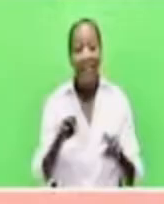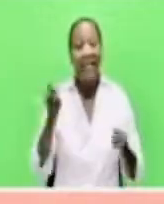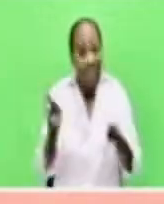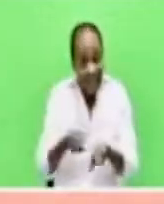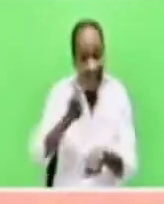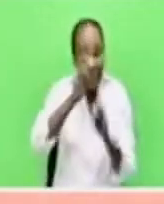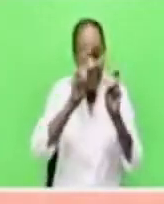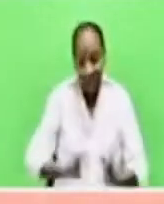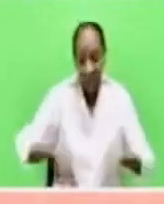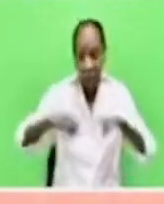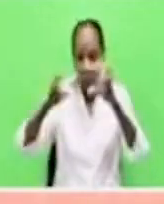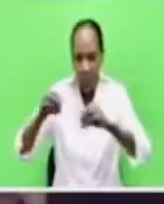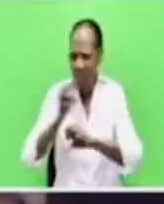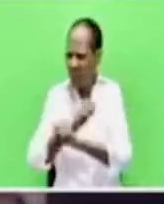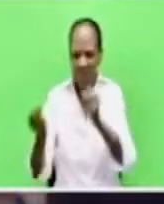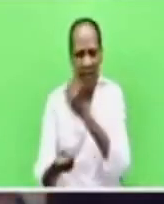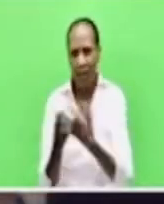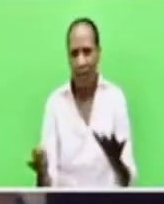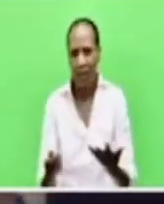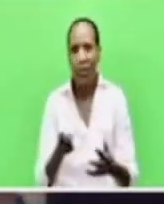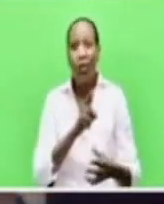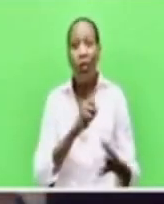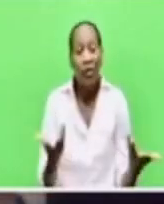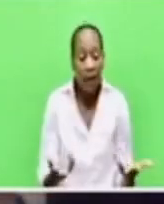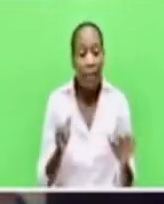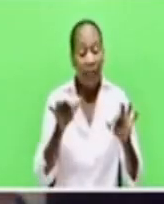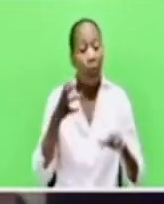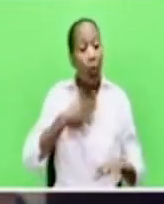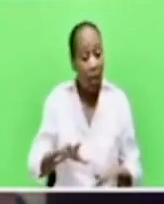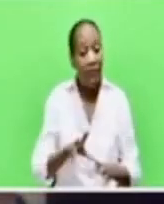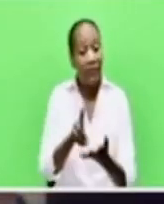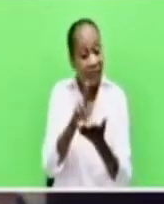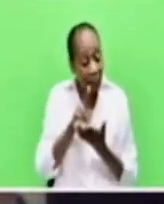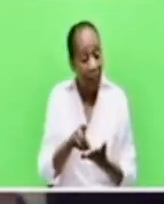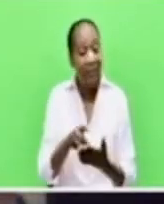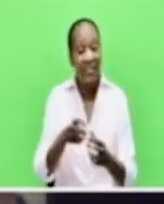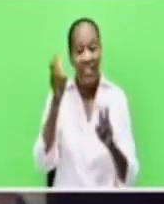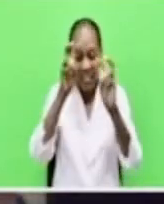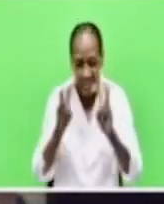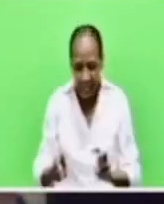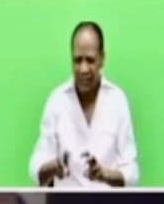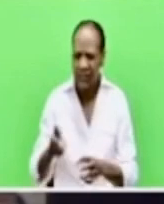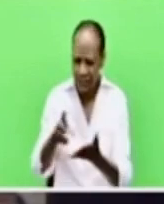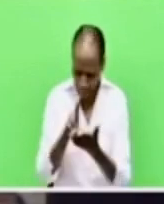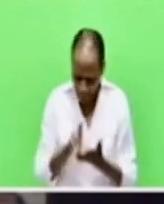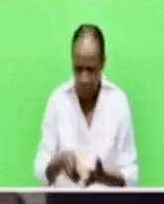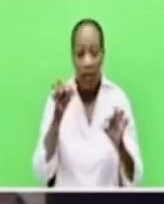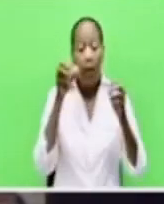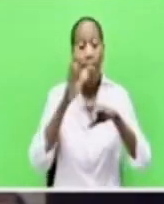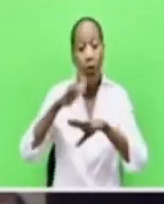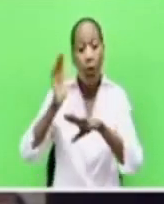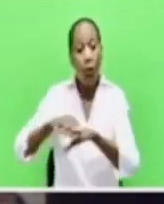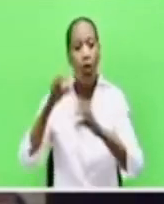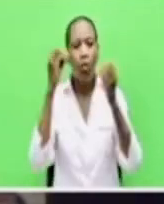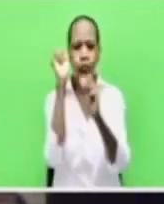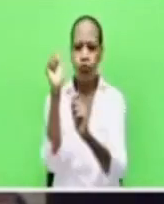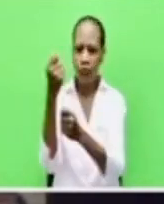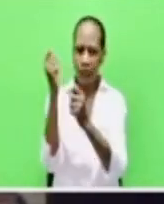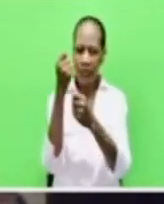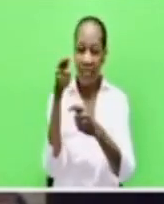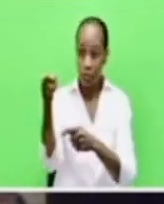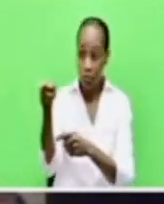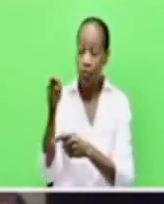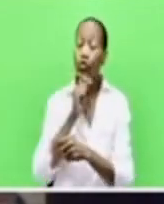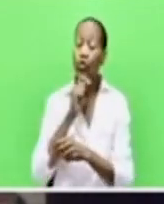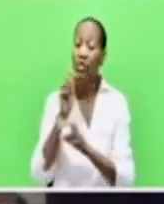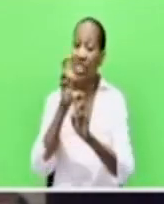suspended due to low level of electricity demand, proving that major industries that uses electricity were